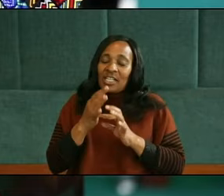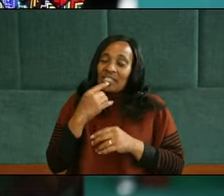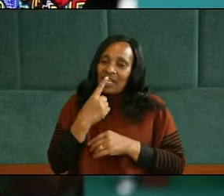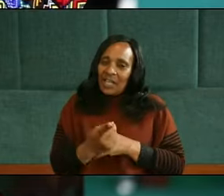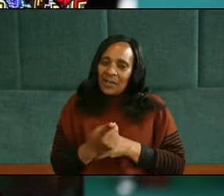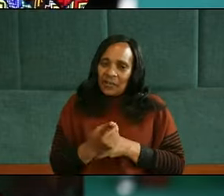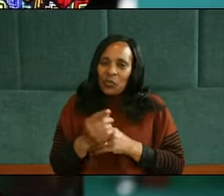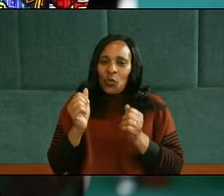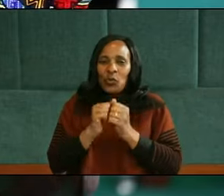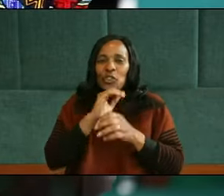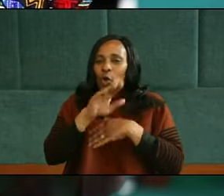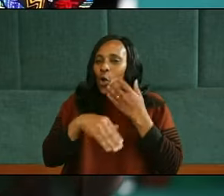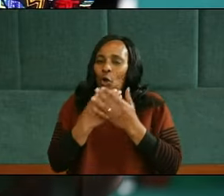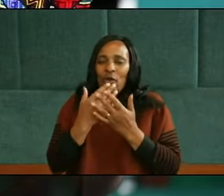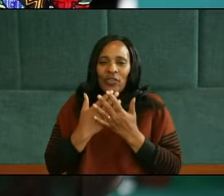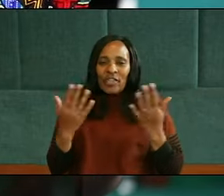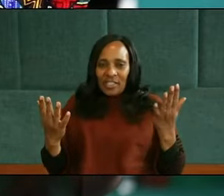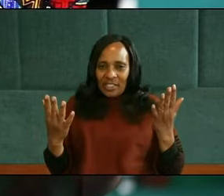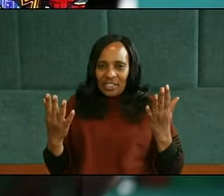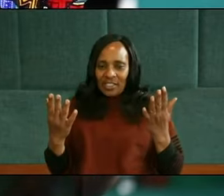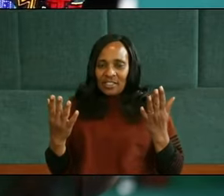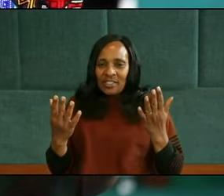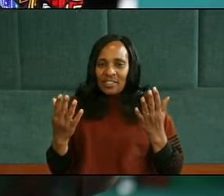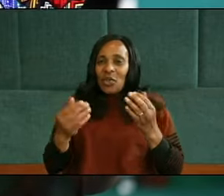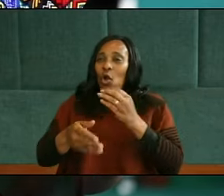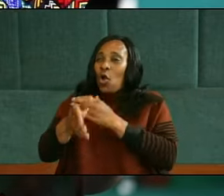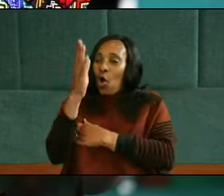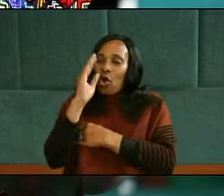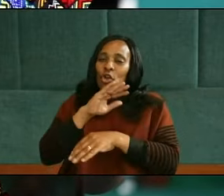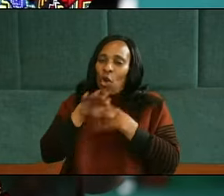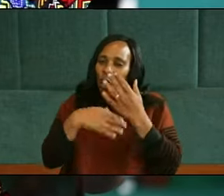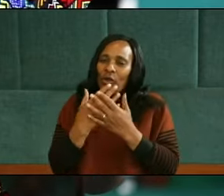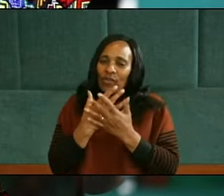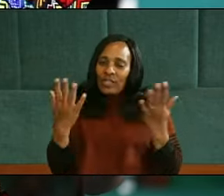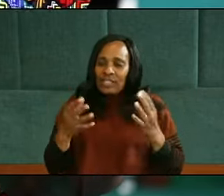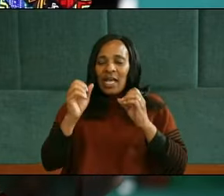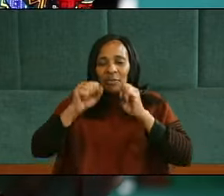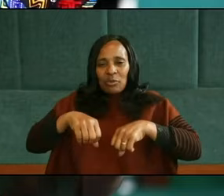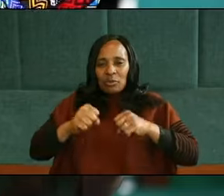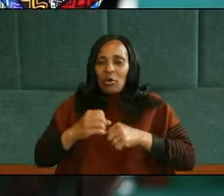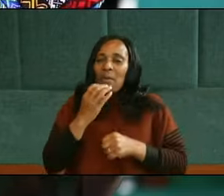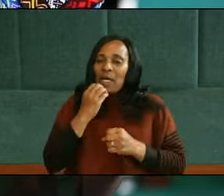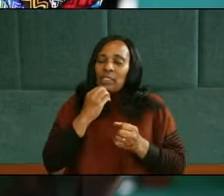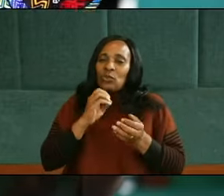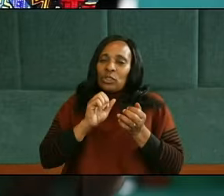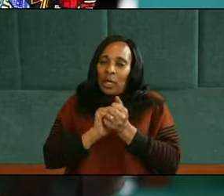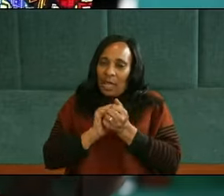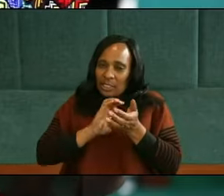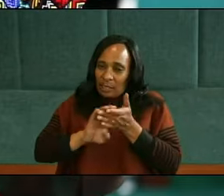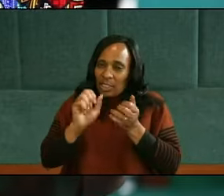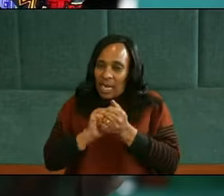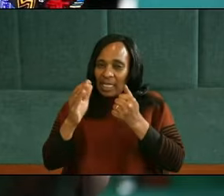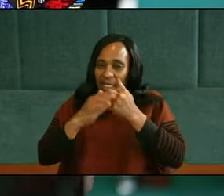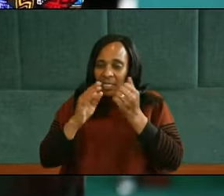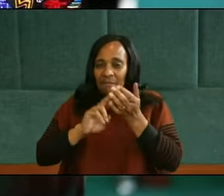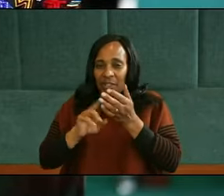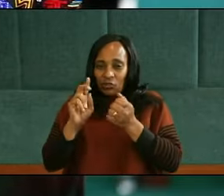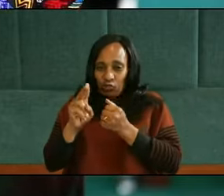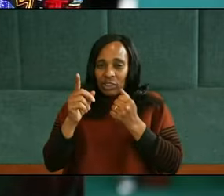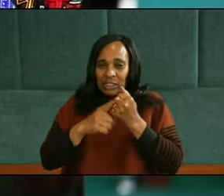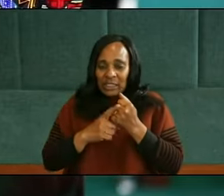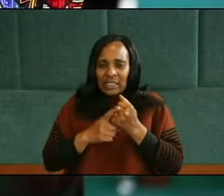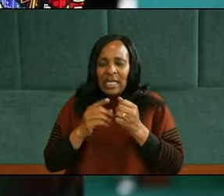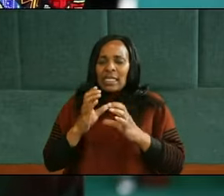said, with God, all things are possible. Matthew 19:26. As the bus